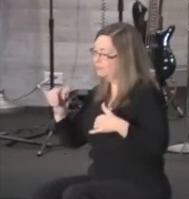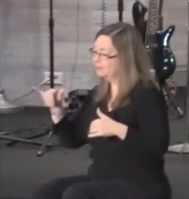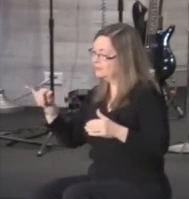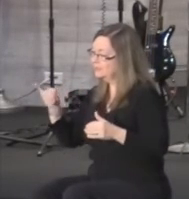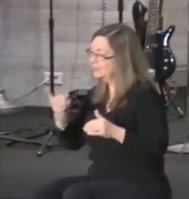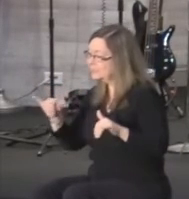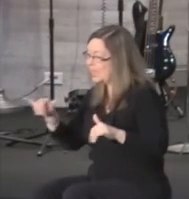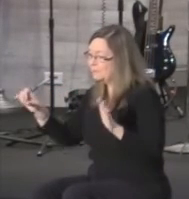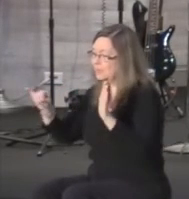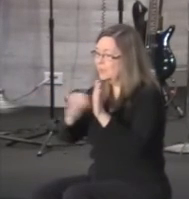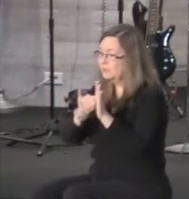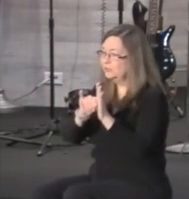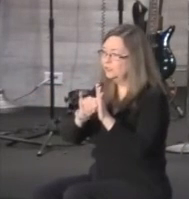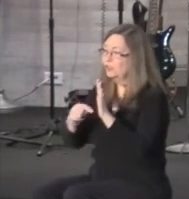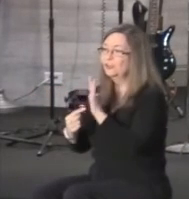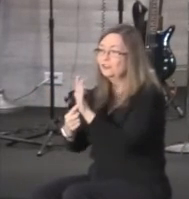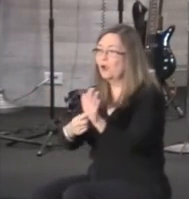else.